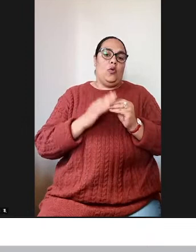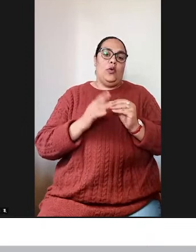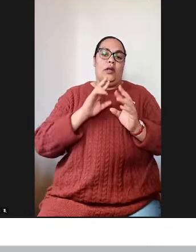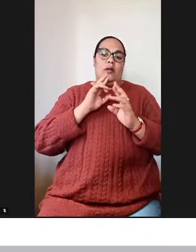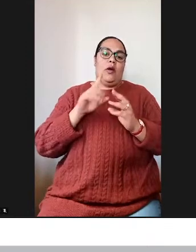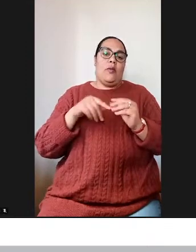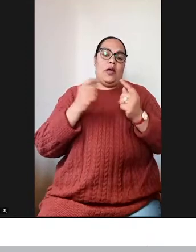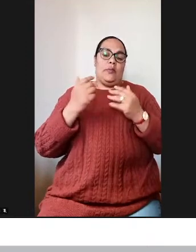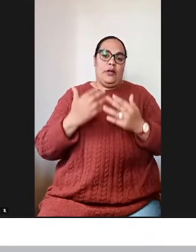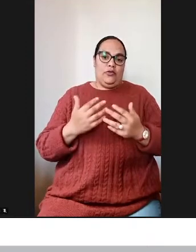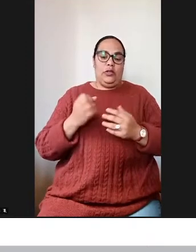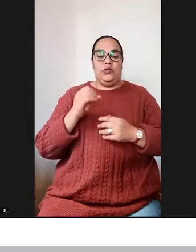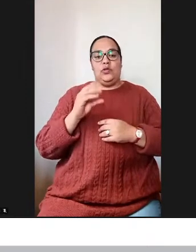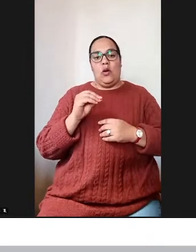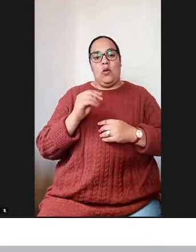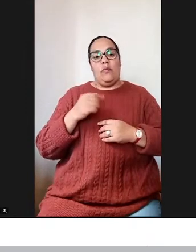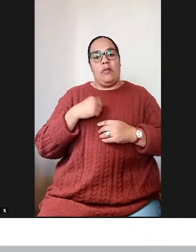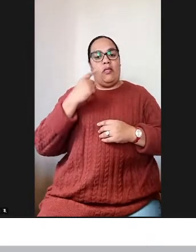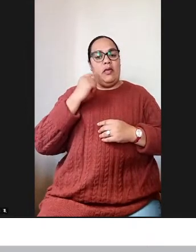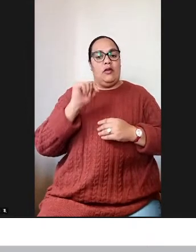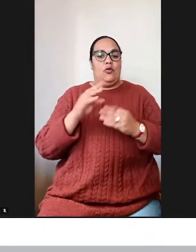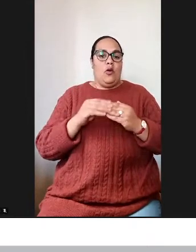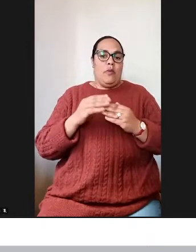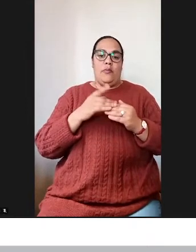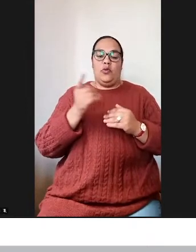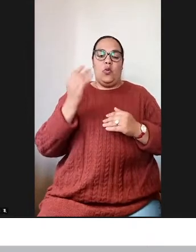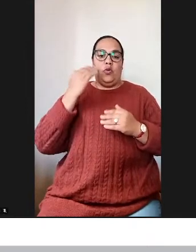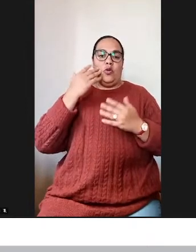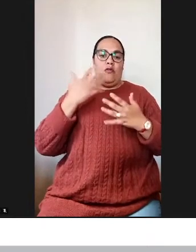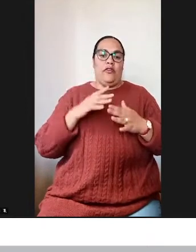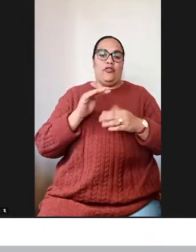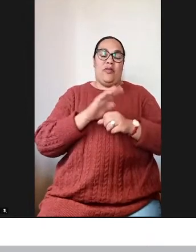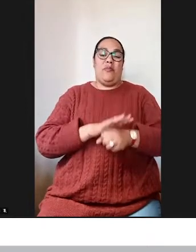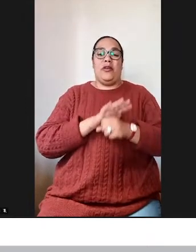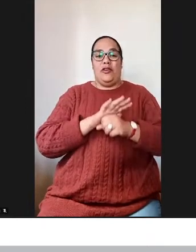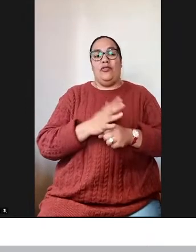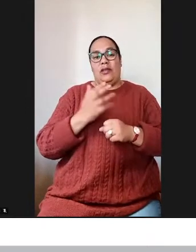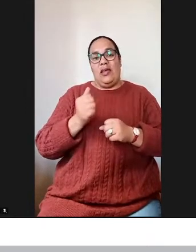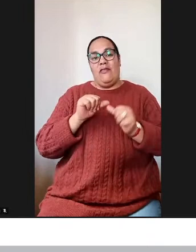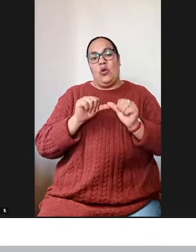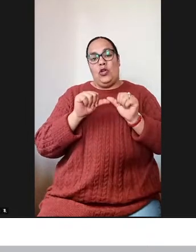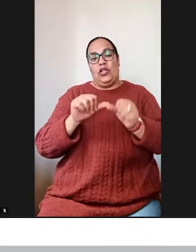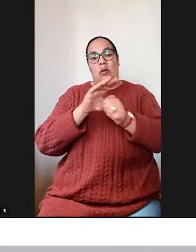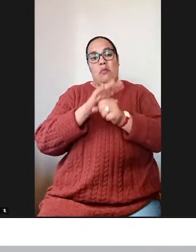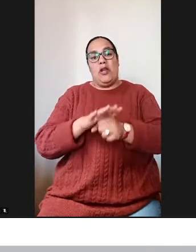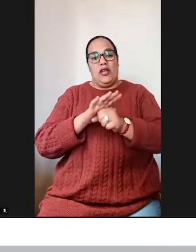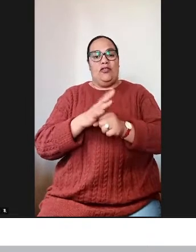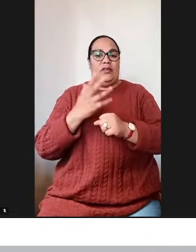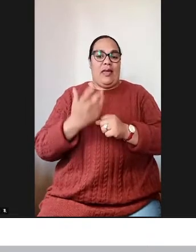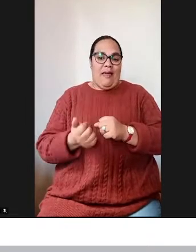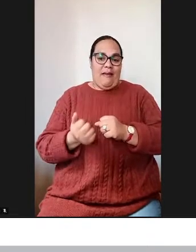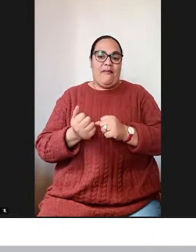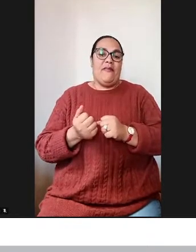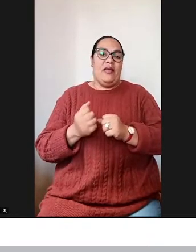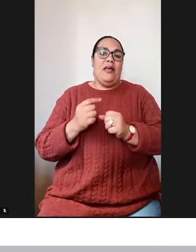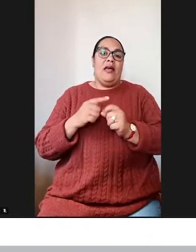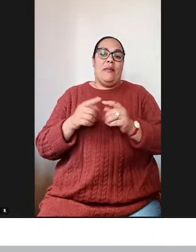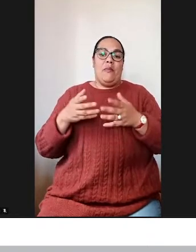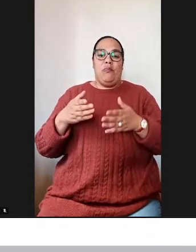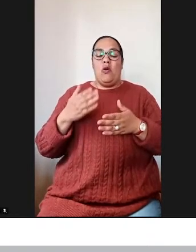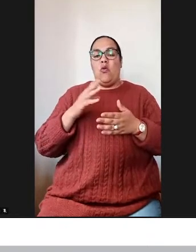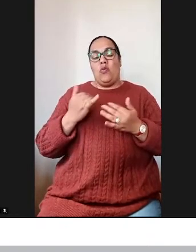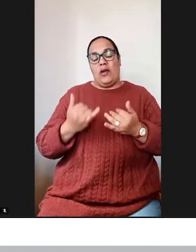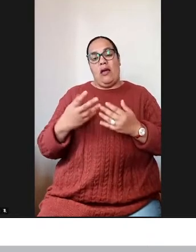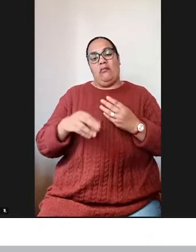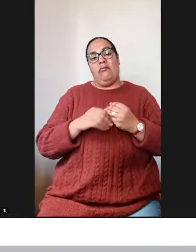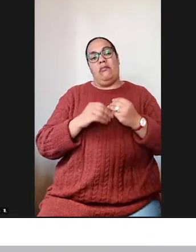budget. I think the members would know on the pressures and the continued pressures, even new pressures that would come on the